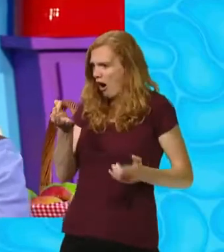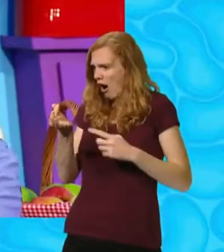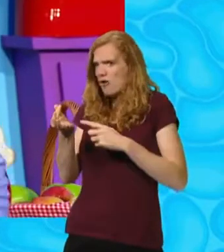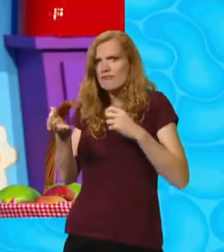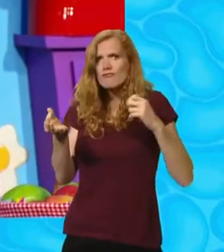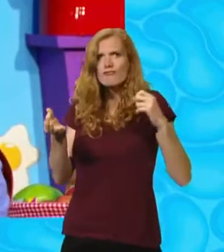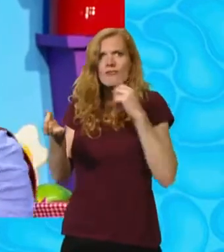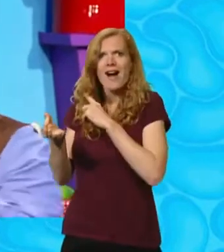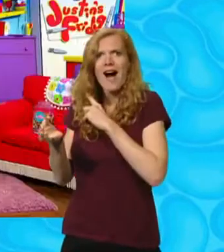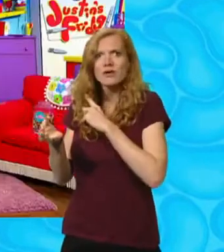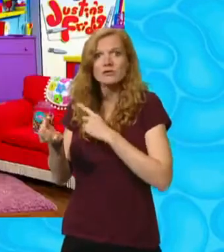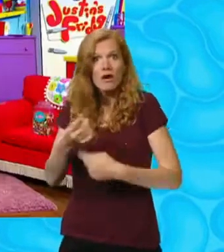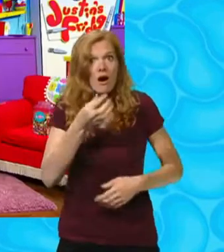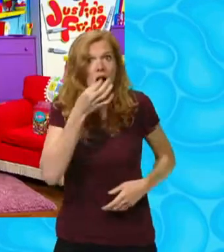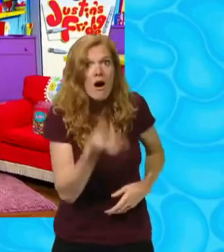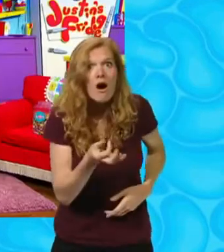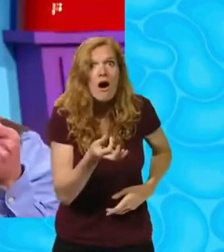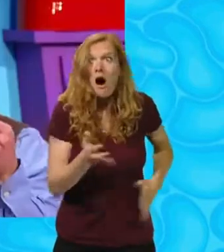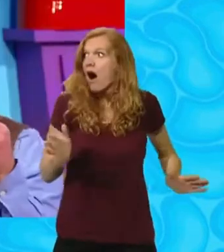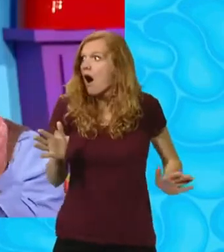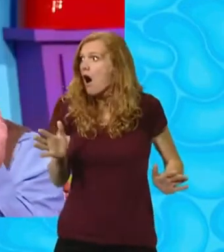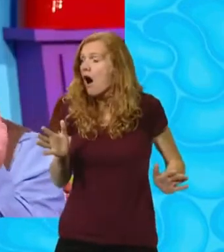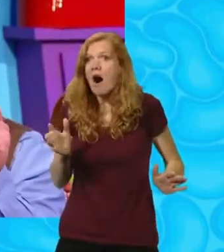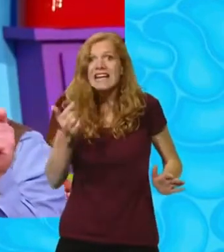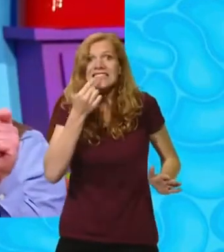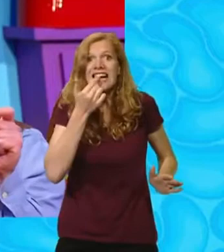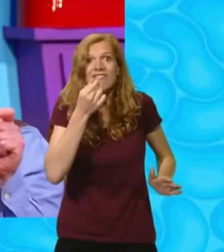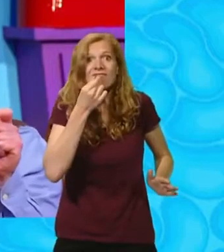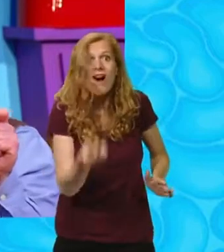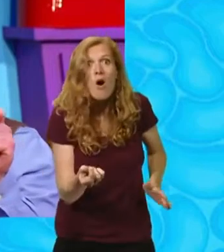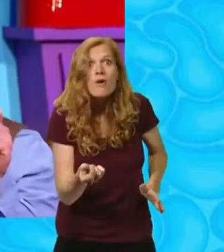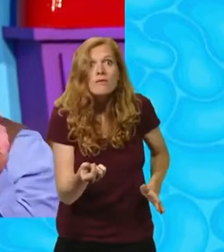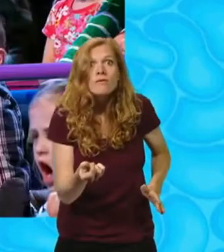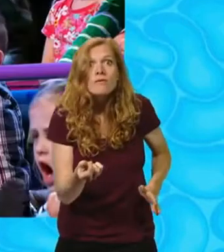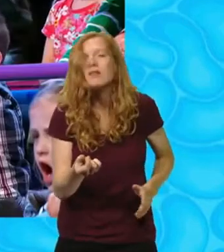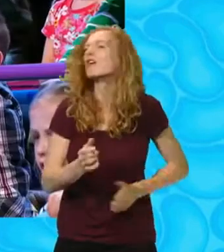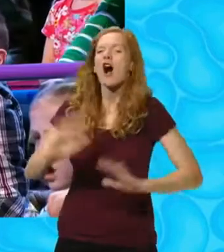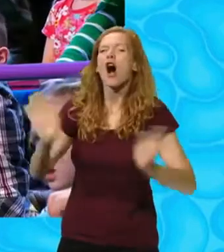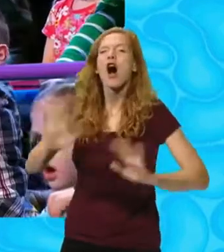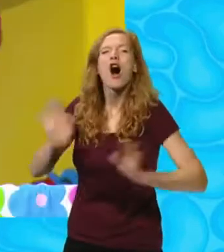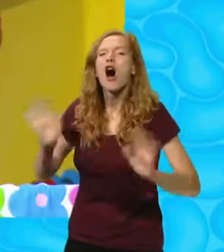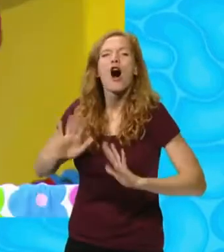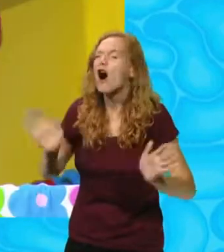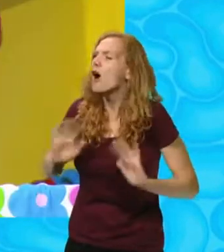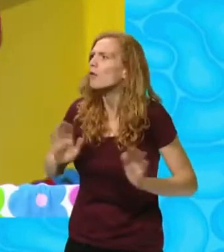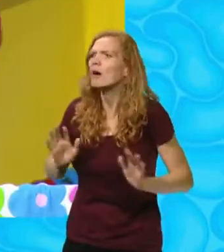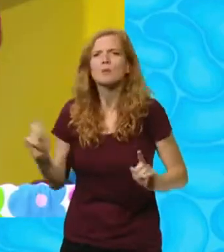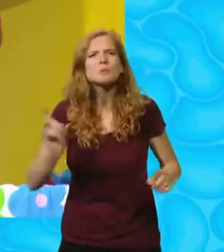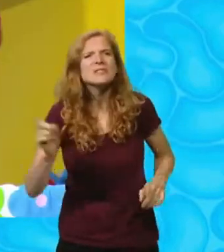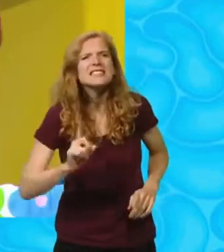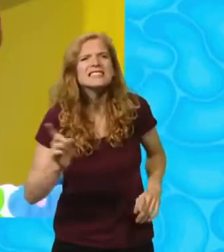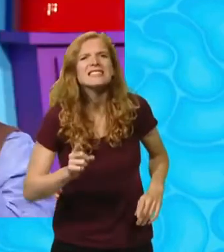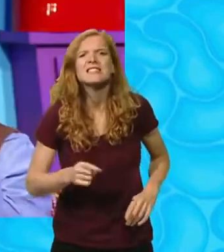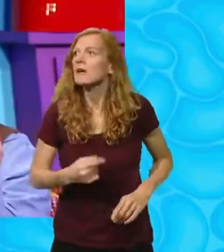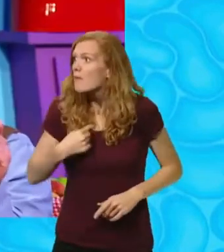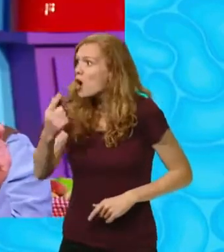It just fell out, strange. It just fell out. Did Justin's tooth just fall out? Yes. Right. What is it, sir?